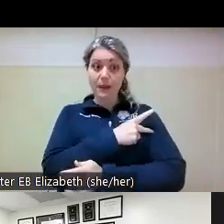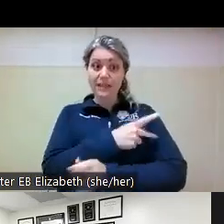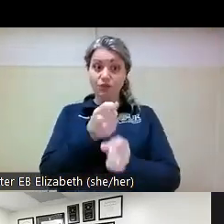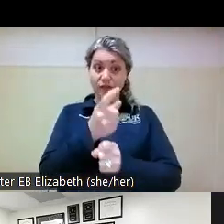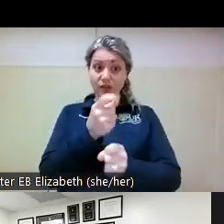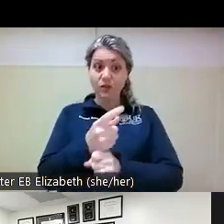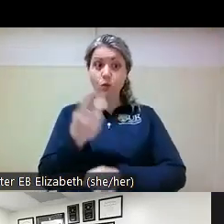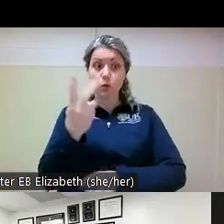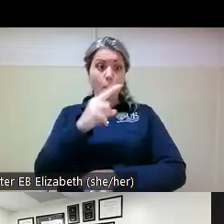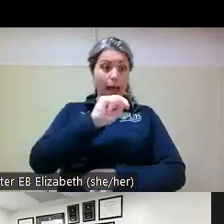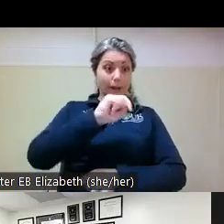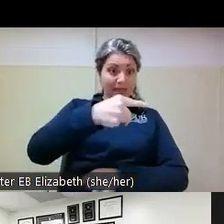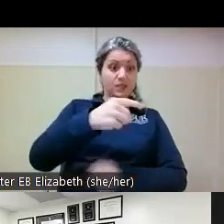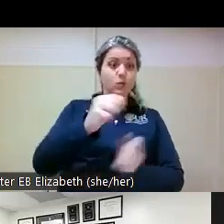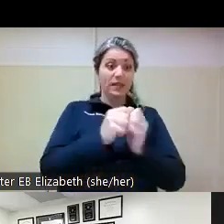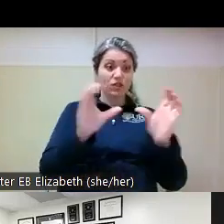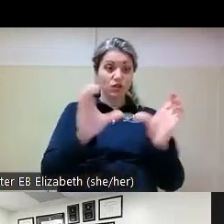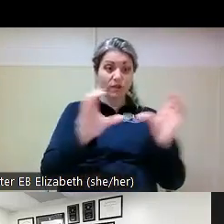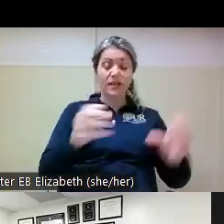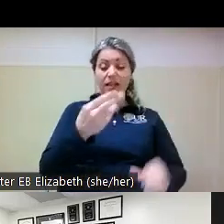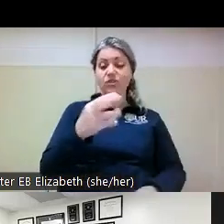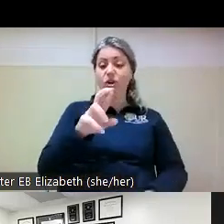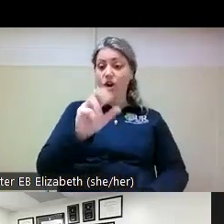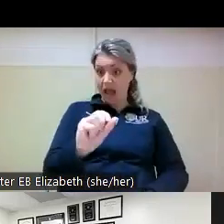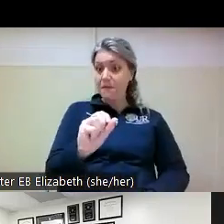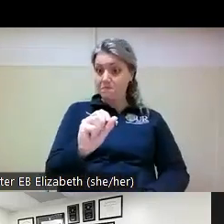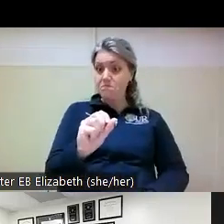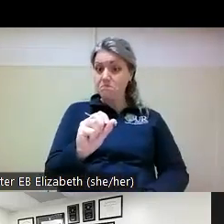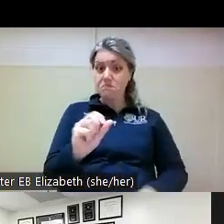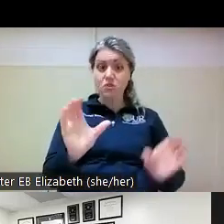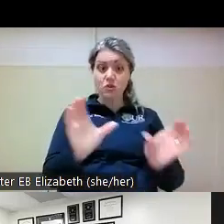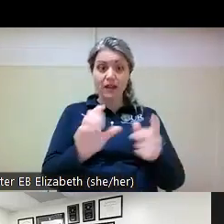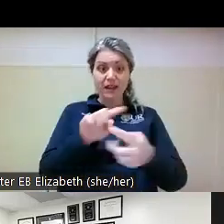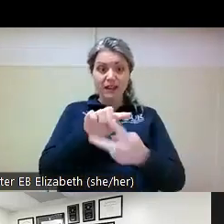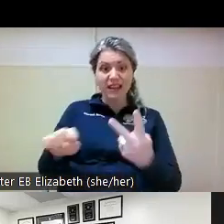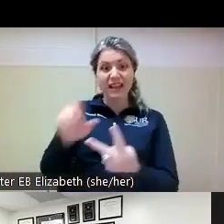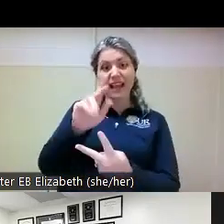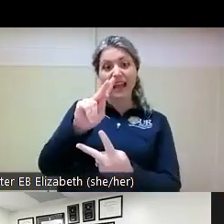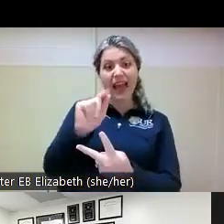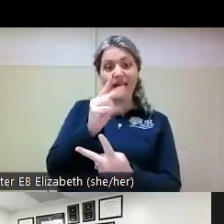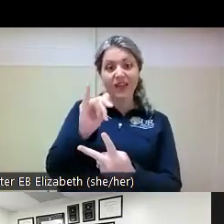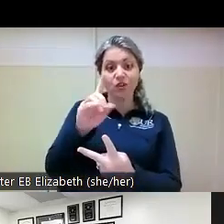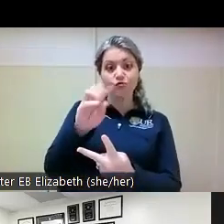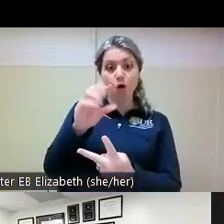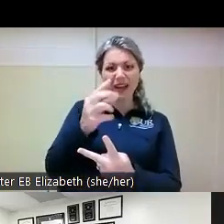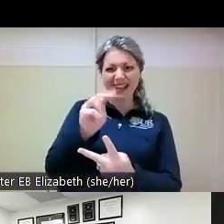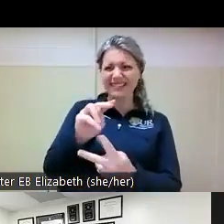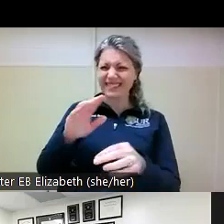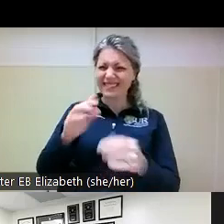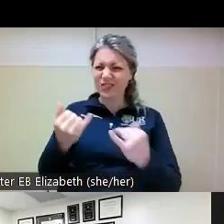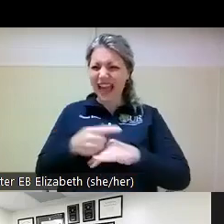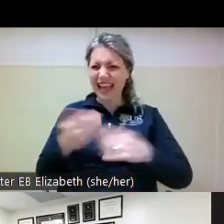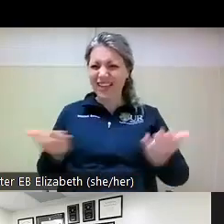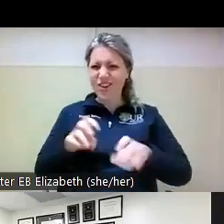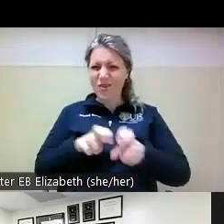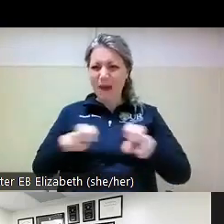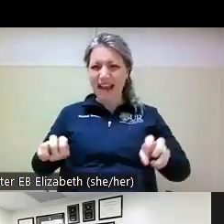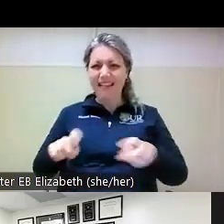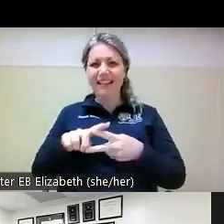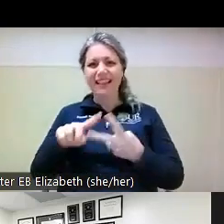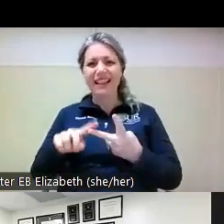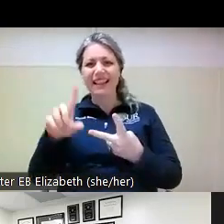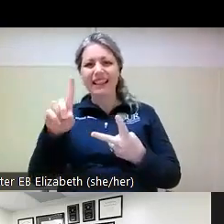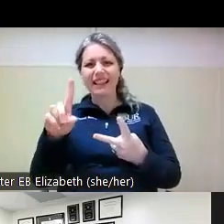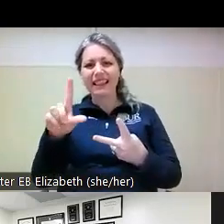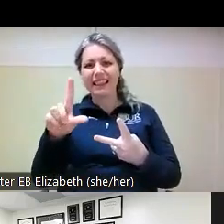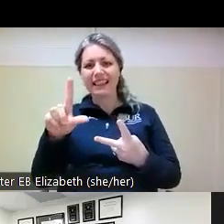nurse practitioners who are certified for high-resolution endoscopies, Kathy Drogan, who is on the panel today, and Lindsay Rufo.